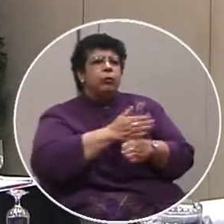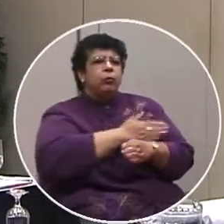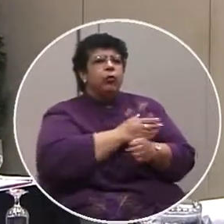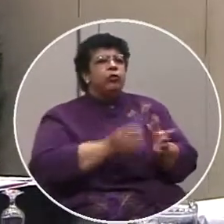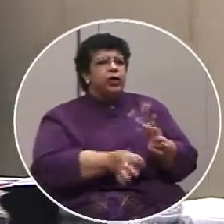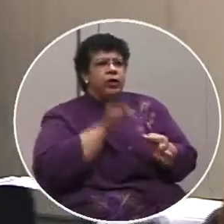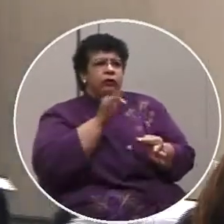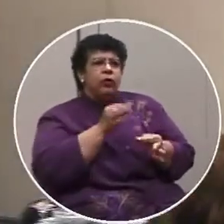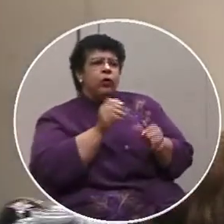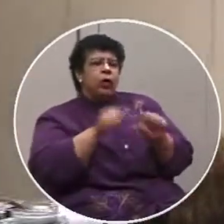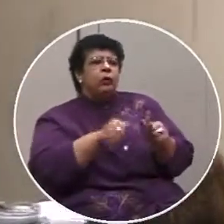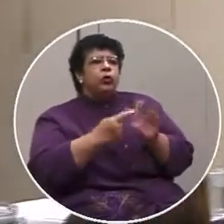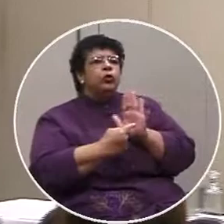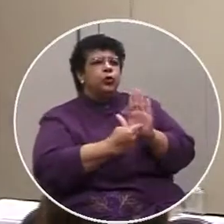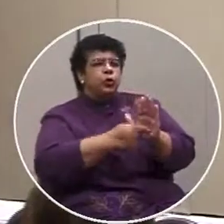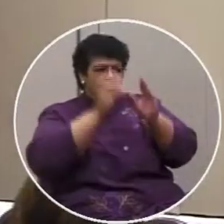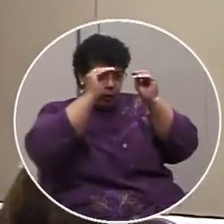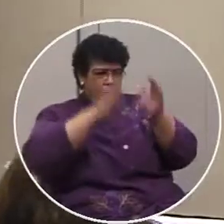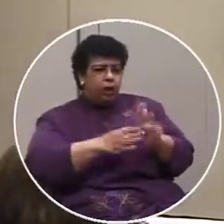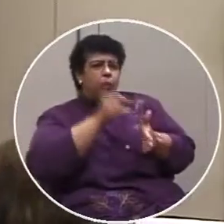escape appropriately. Good.